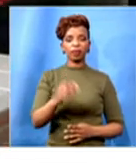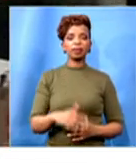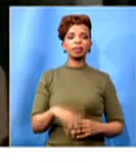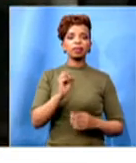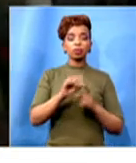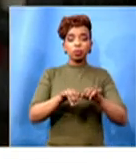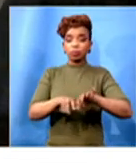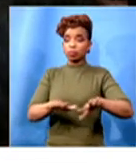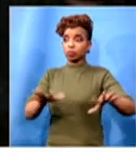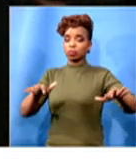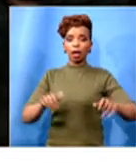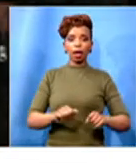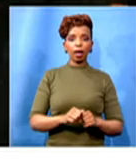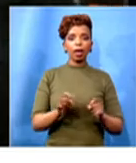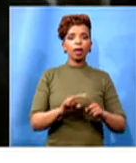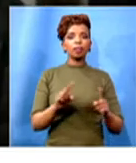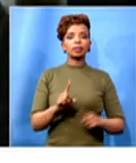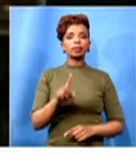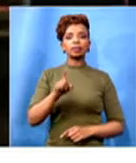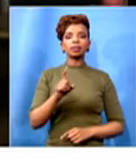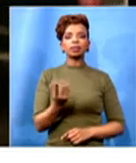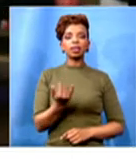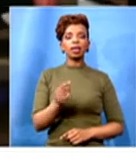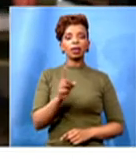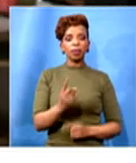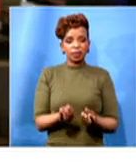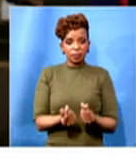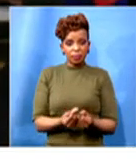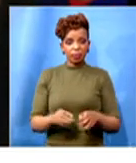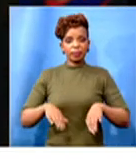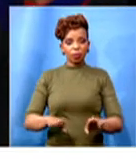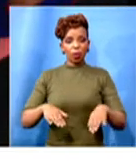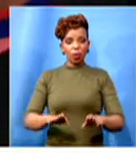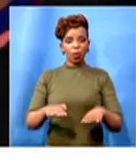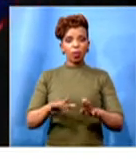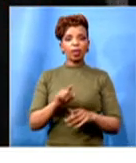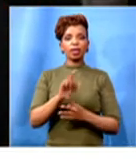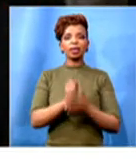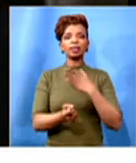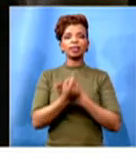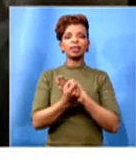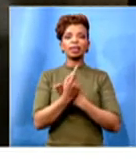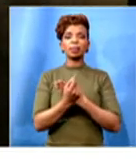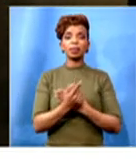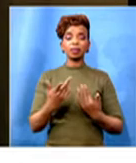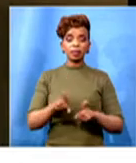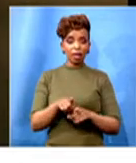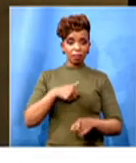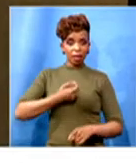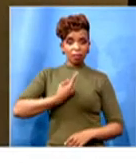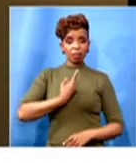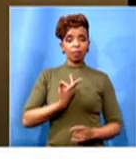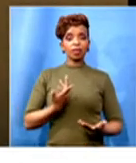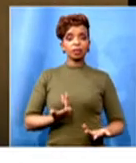like web of fabric and sewing happening in the background that I don't even know myself where it all goes. I